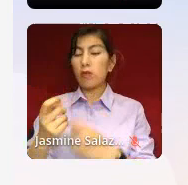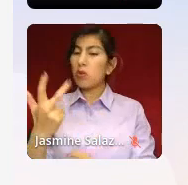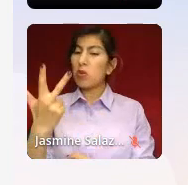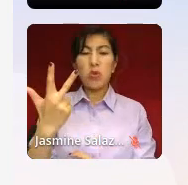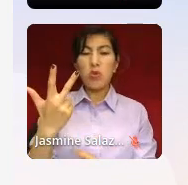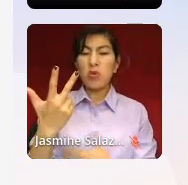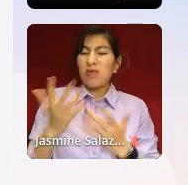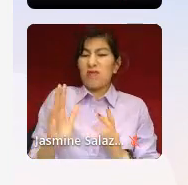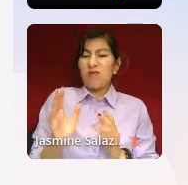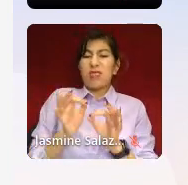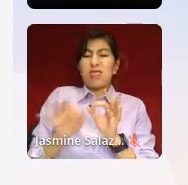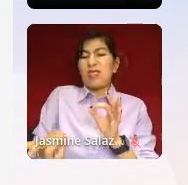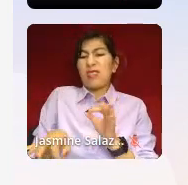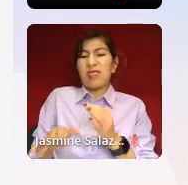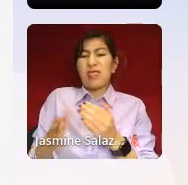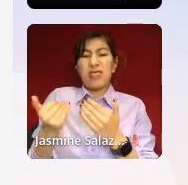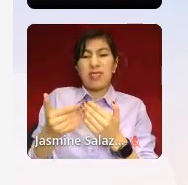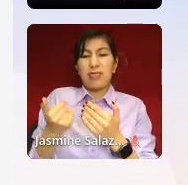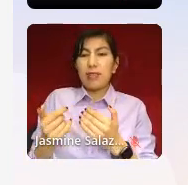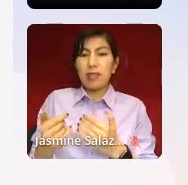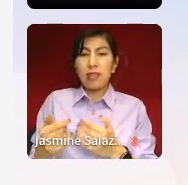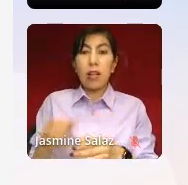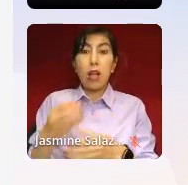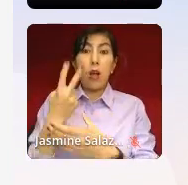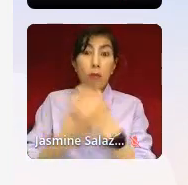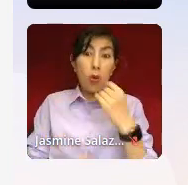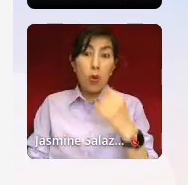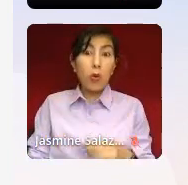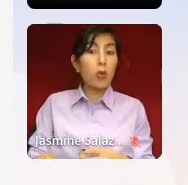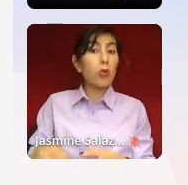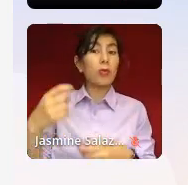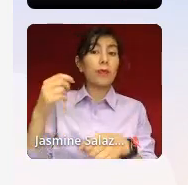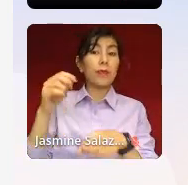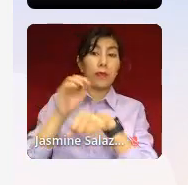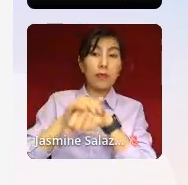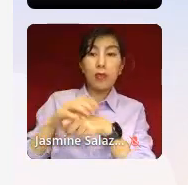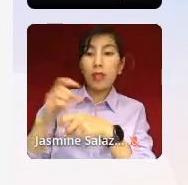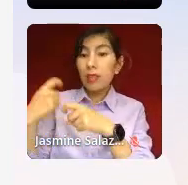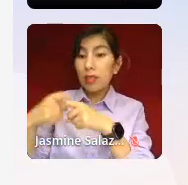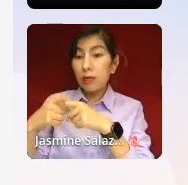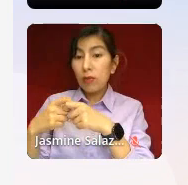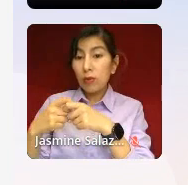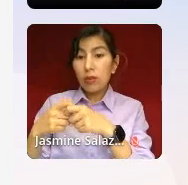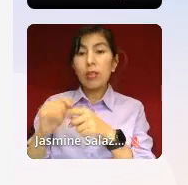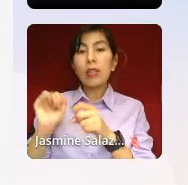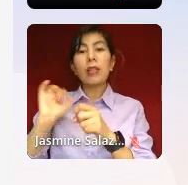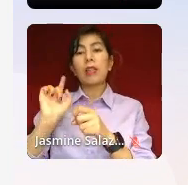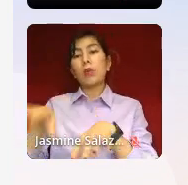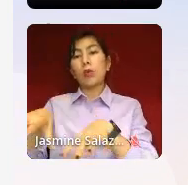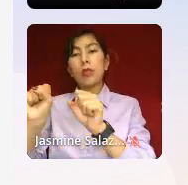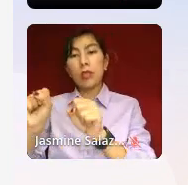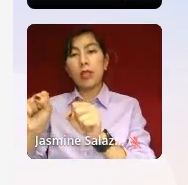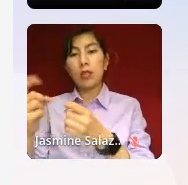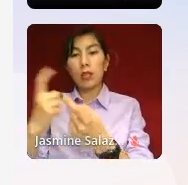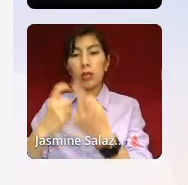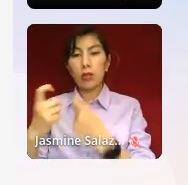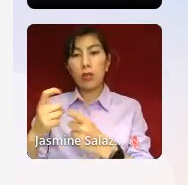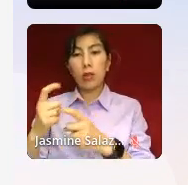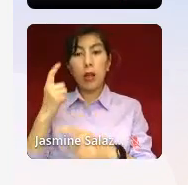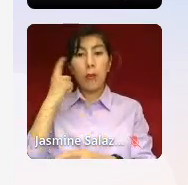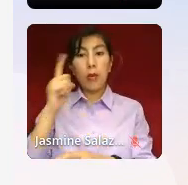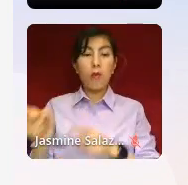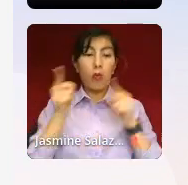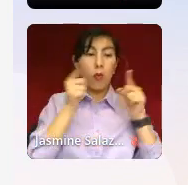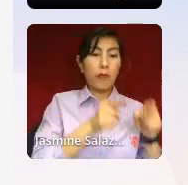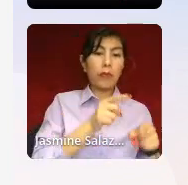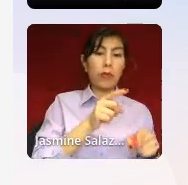It's in both Spanish and English. So that's where you'll take that survey. Now for the keynotes,